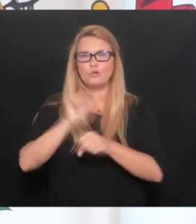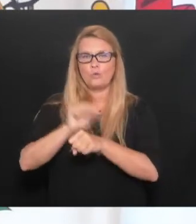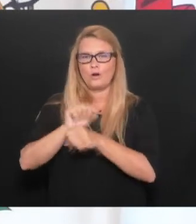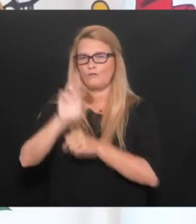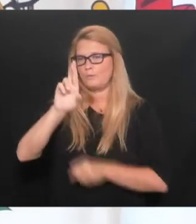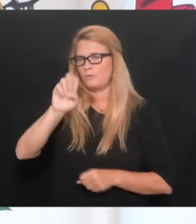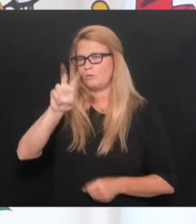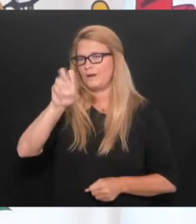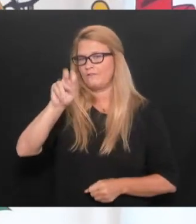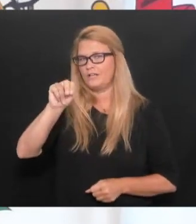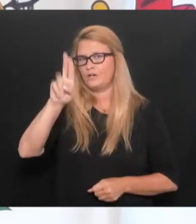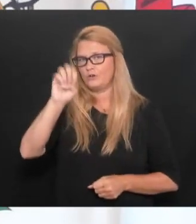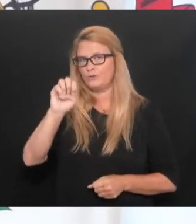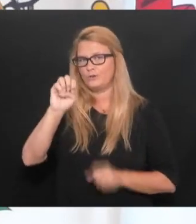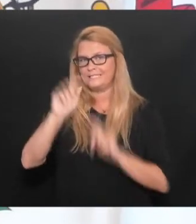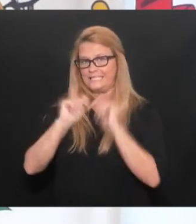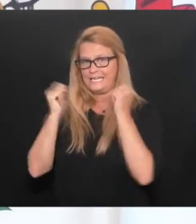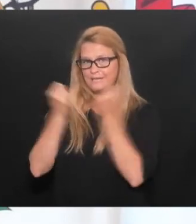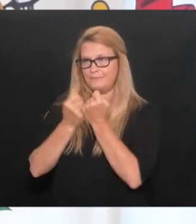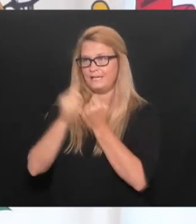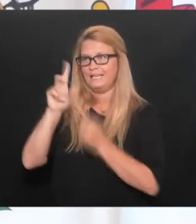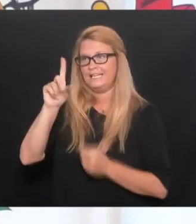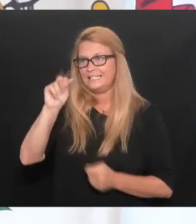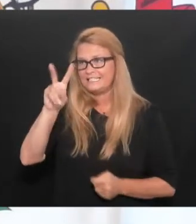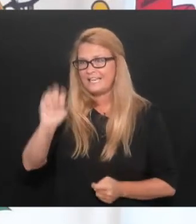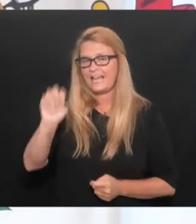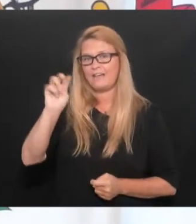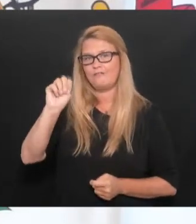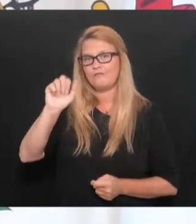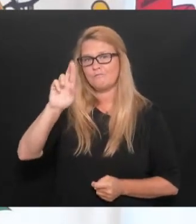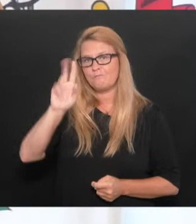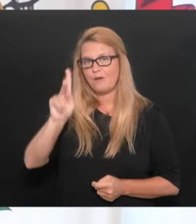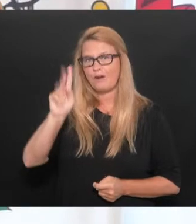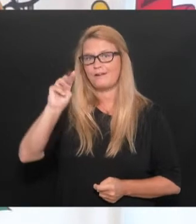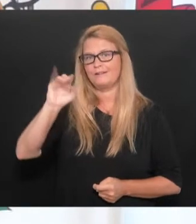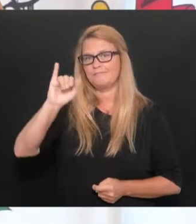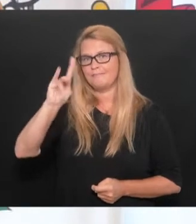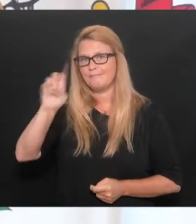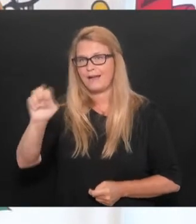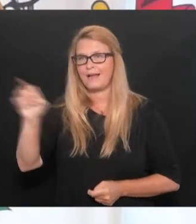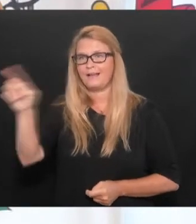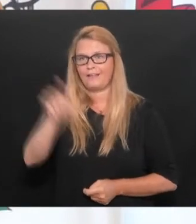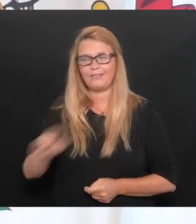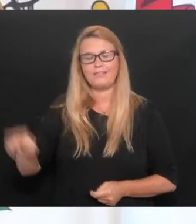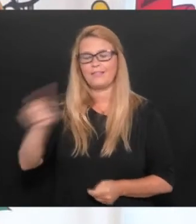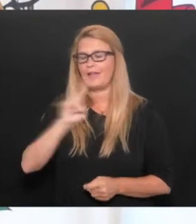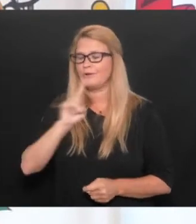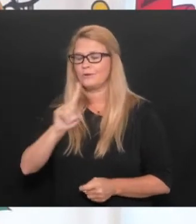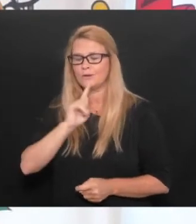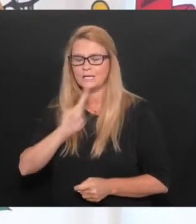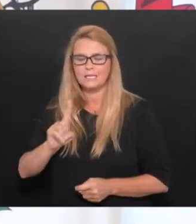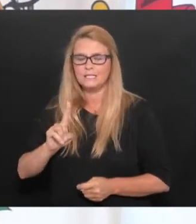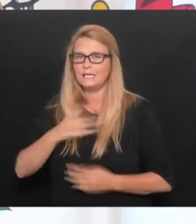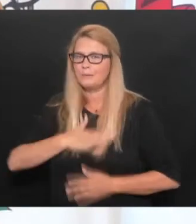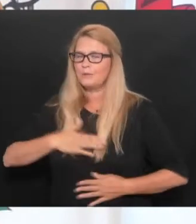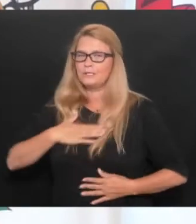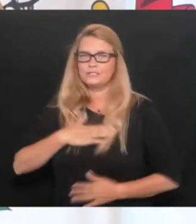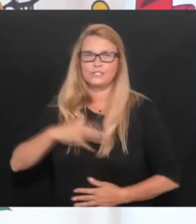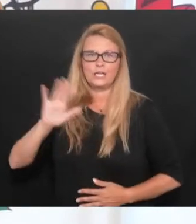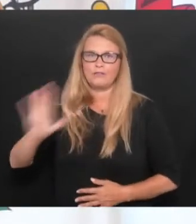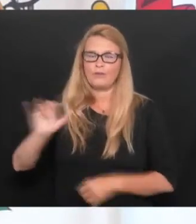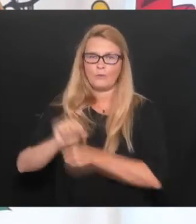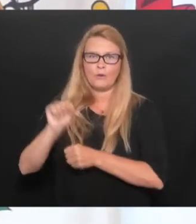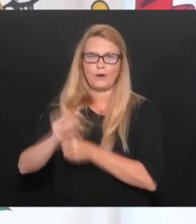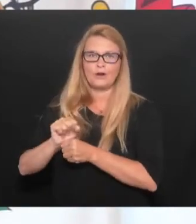and especially, Dave and Mark and Mike and everybody. I really appreciate all that you're